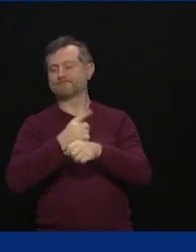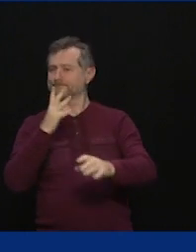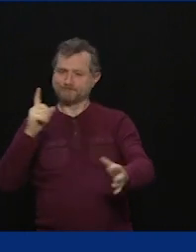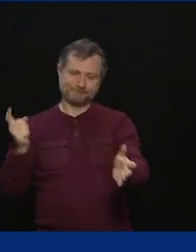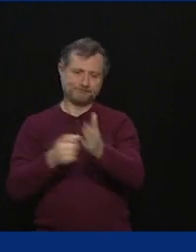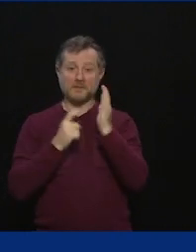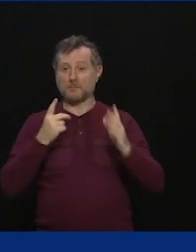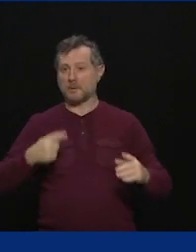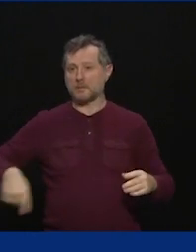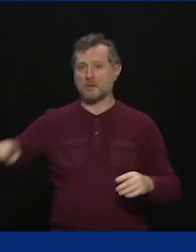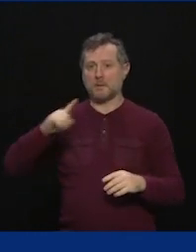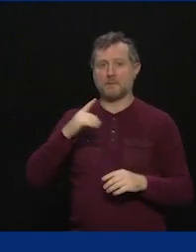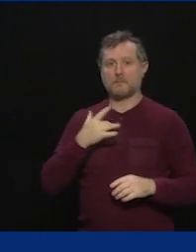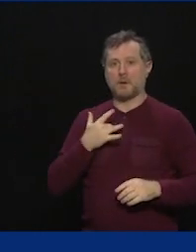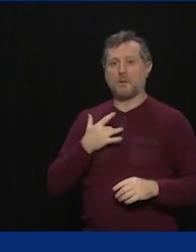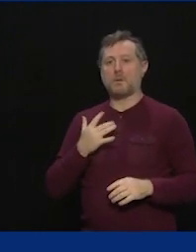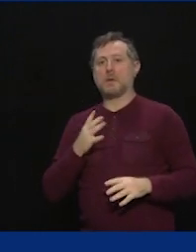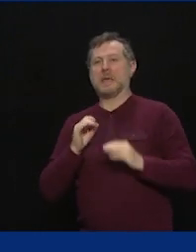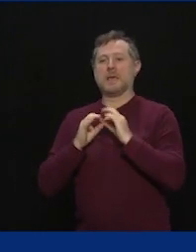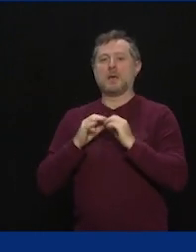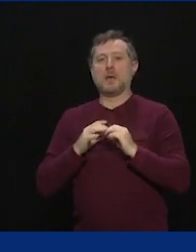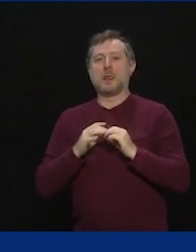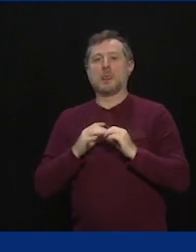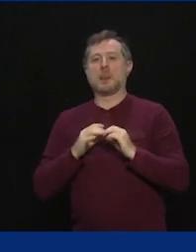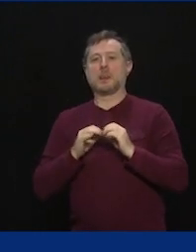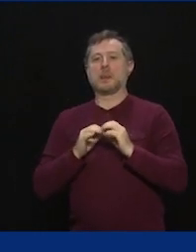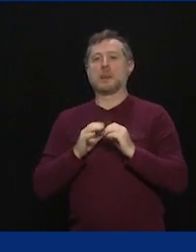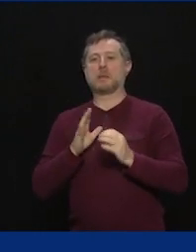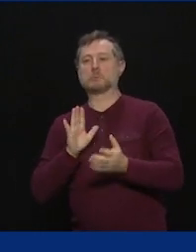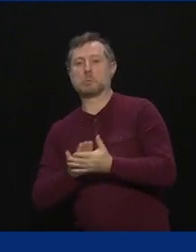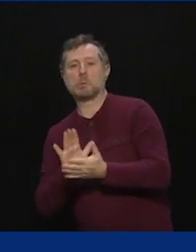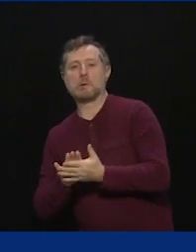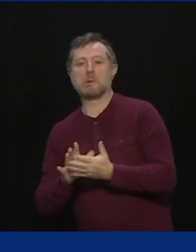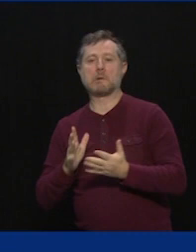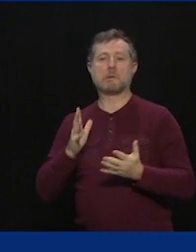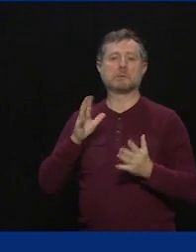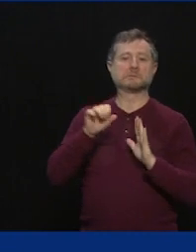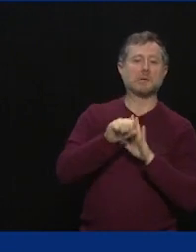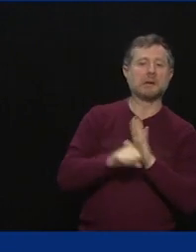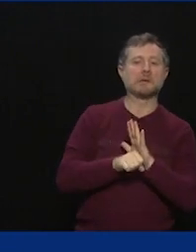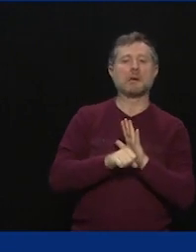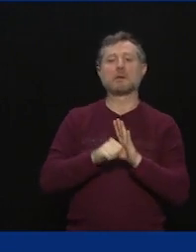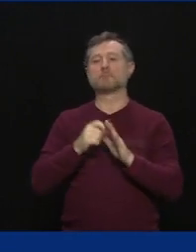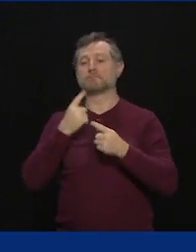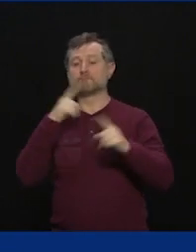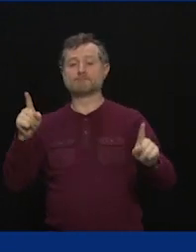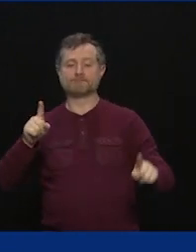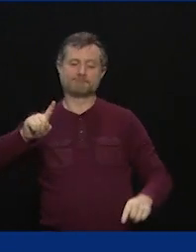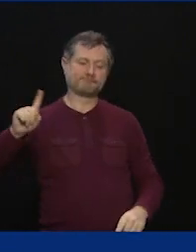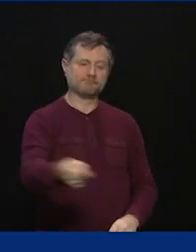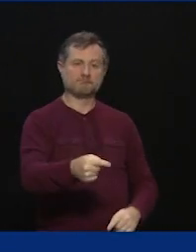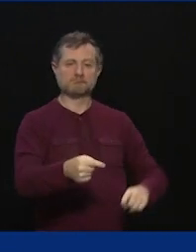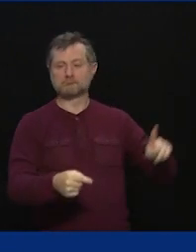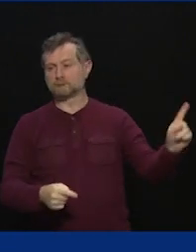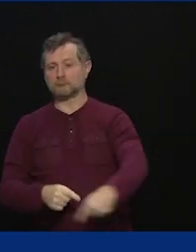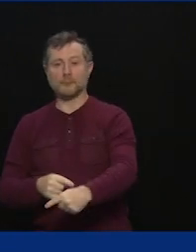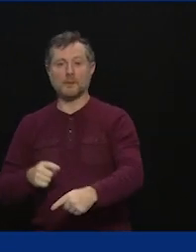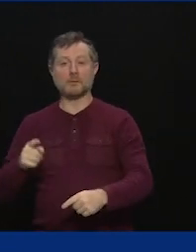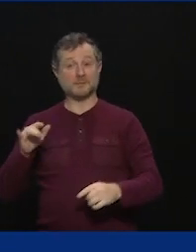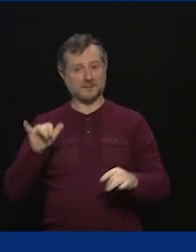them and their school boards and their school districts, that the state stepped in and said to do this. Same with the vaccination mandates